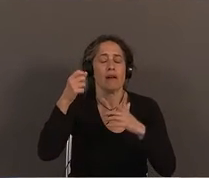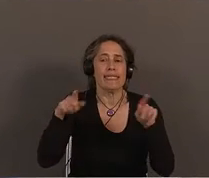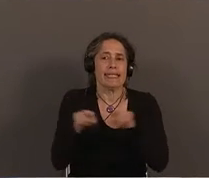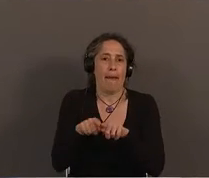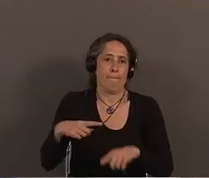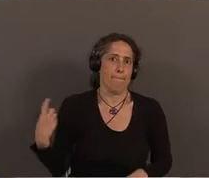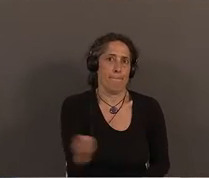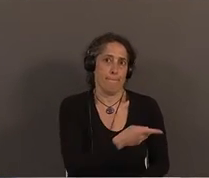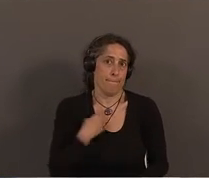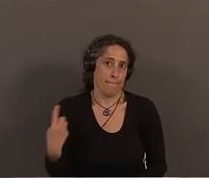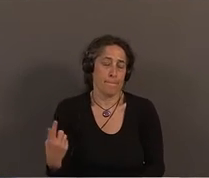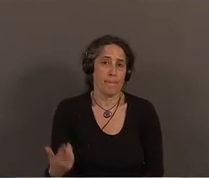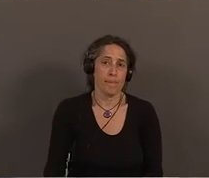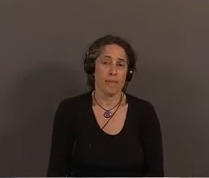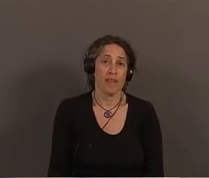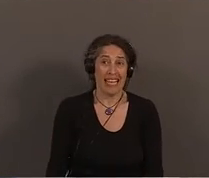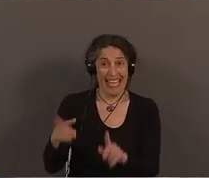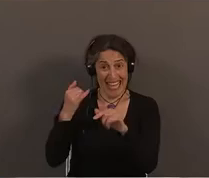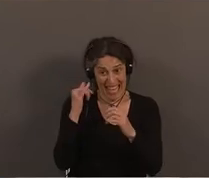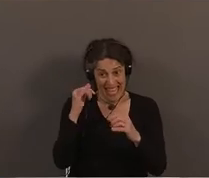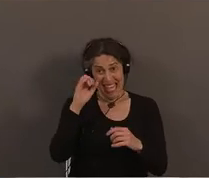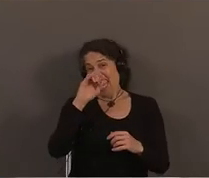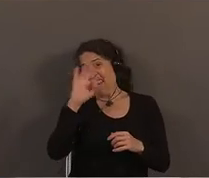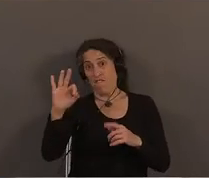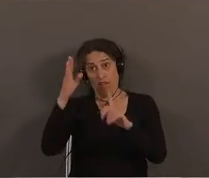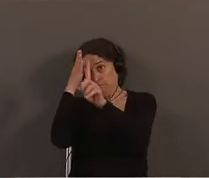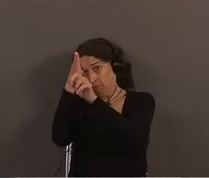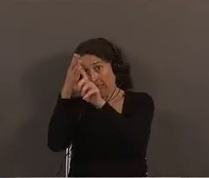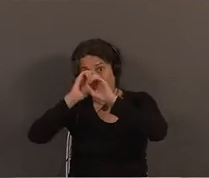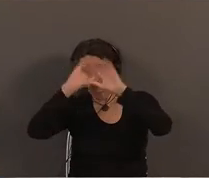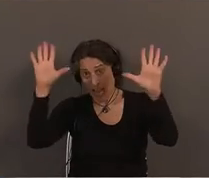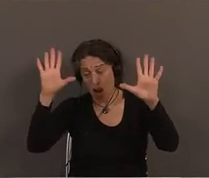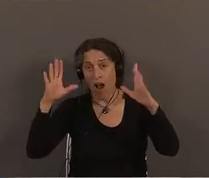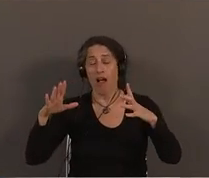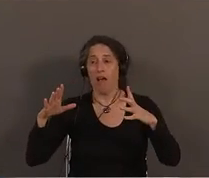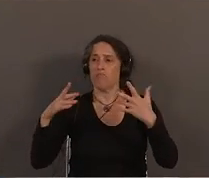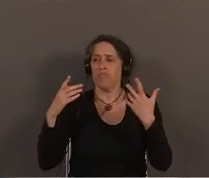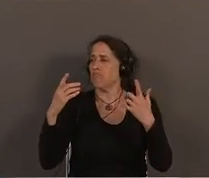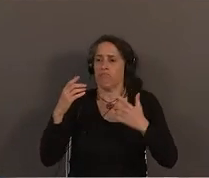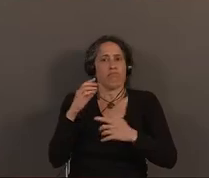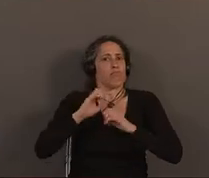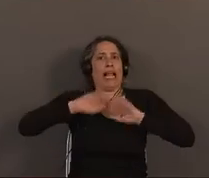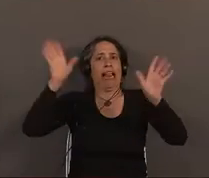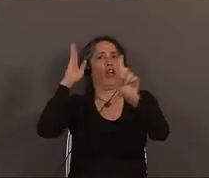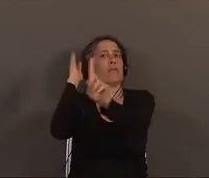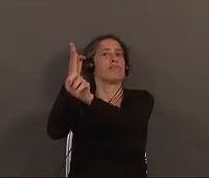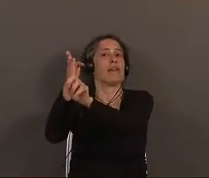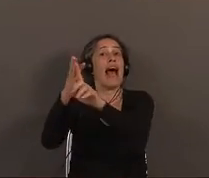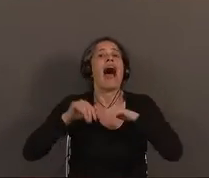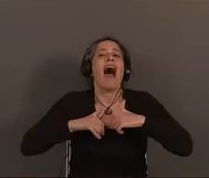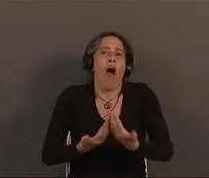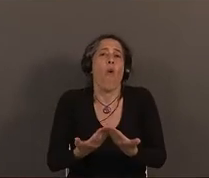So you don't have to spend time on the if, but we all spend all our time on the how to do it. Precisely. Let's turn